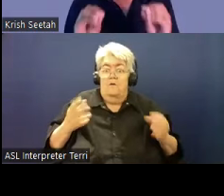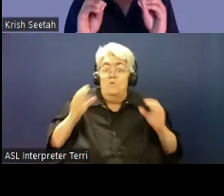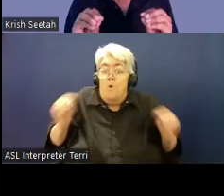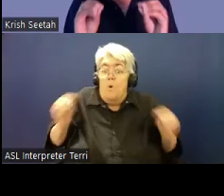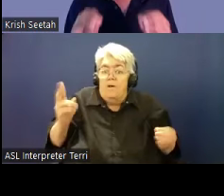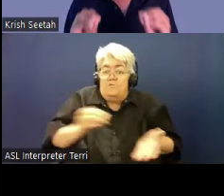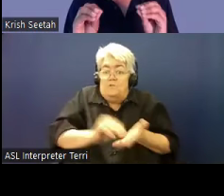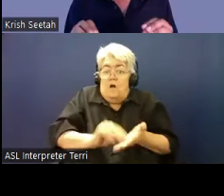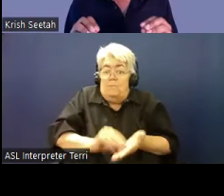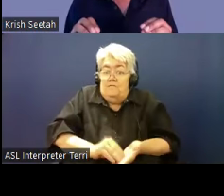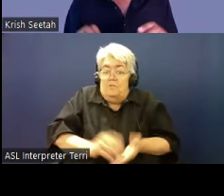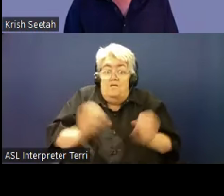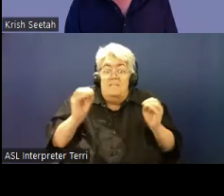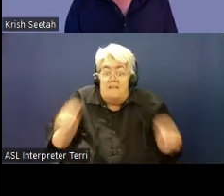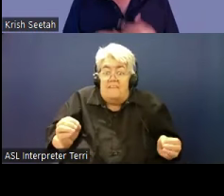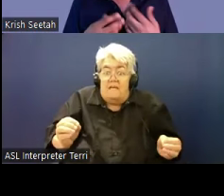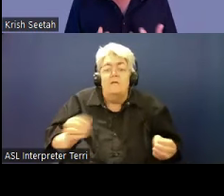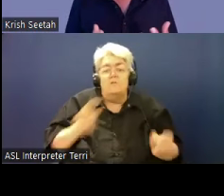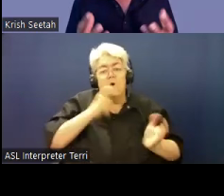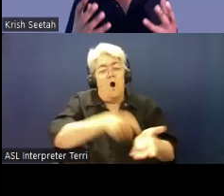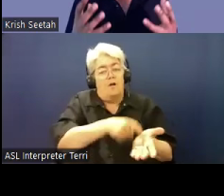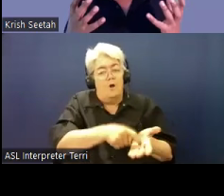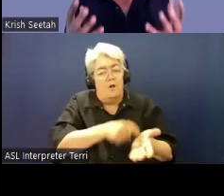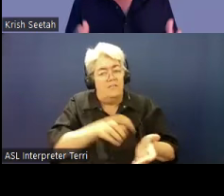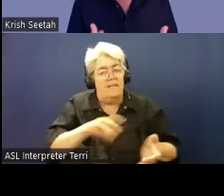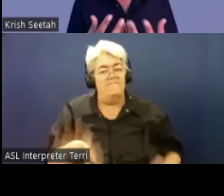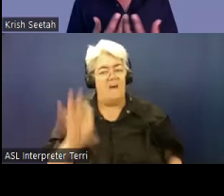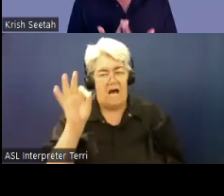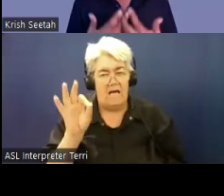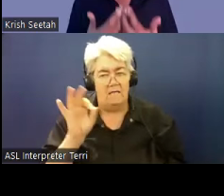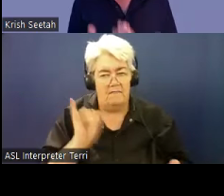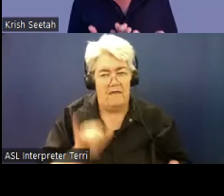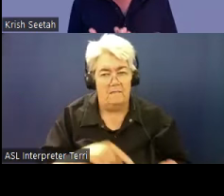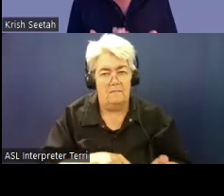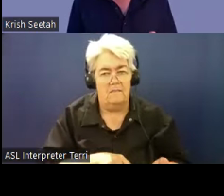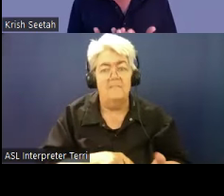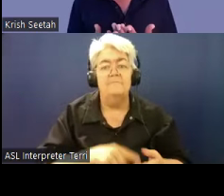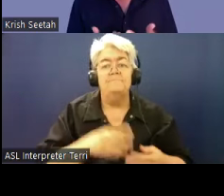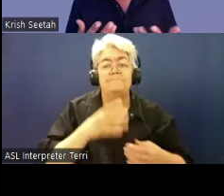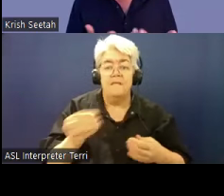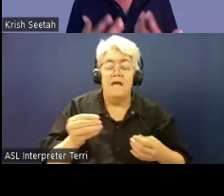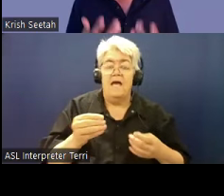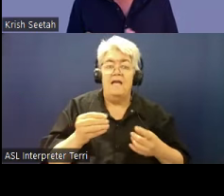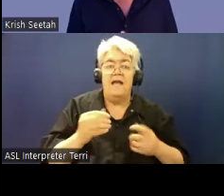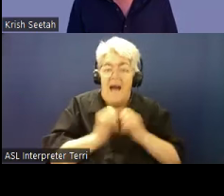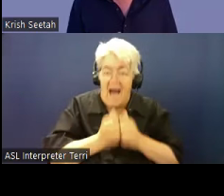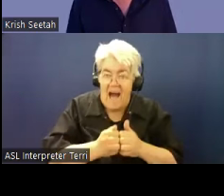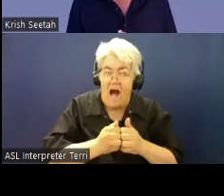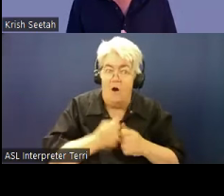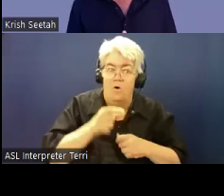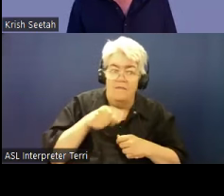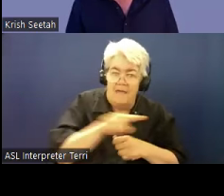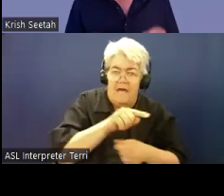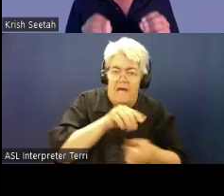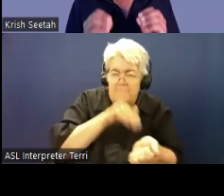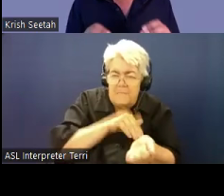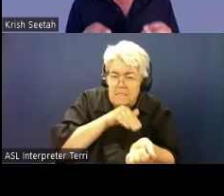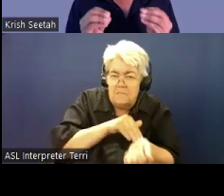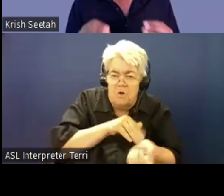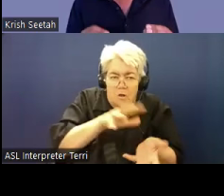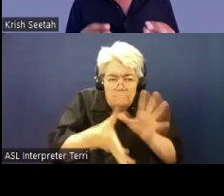archaeology can really shed light on that. And in the same way, understanding the agency and practices of medicinal, sorry, medicinal practices of and saved people